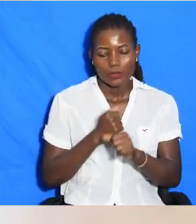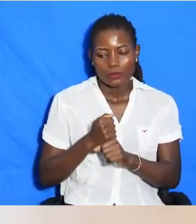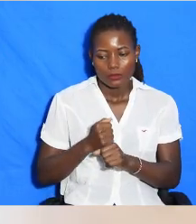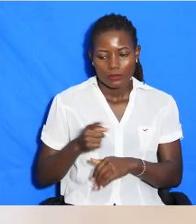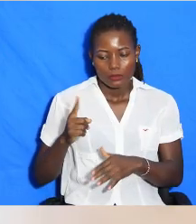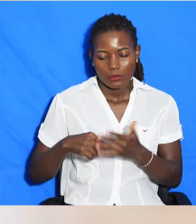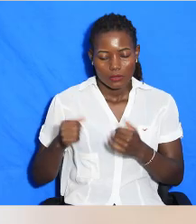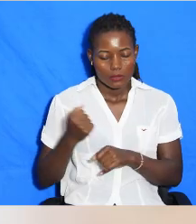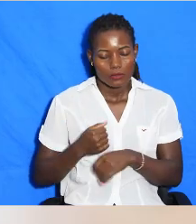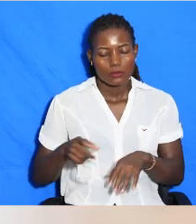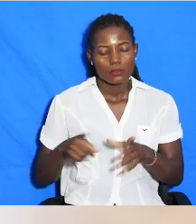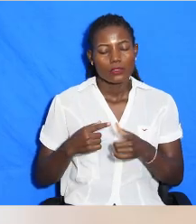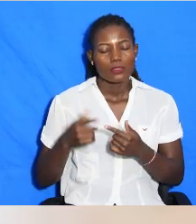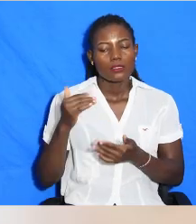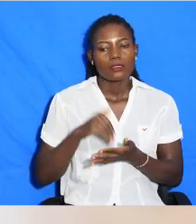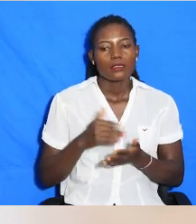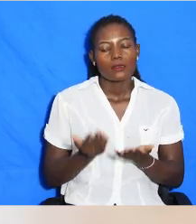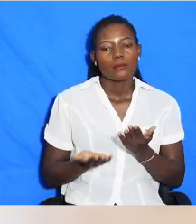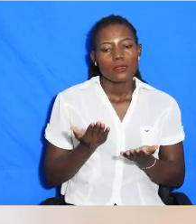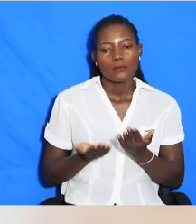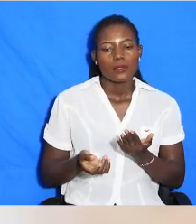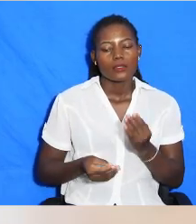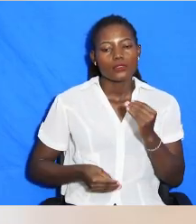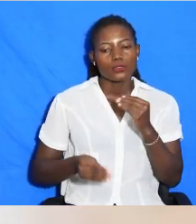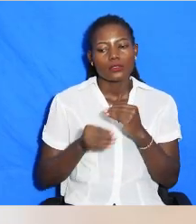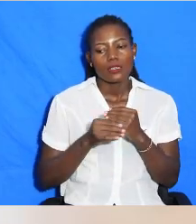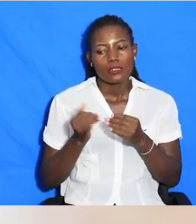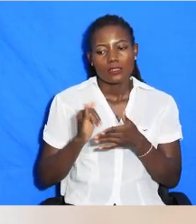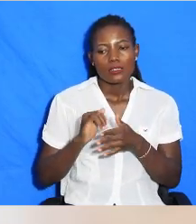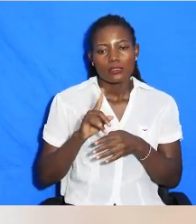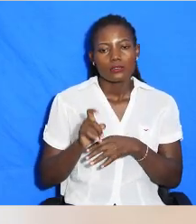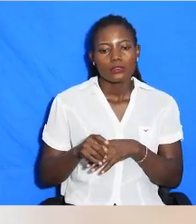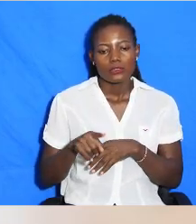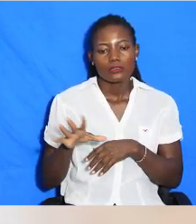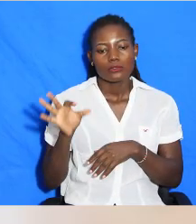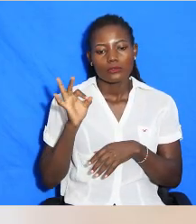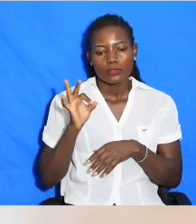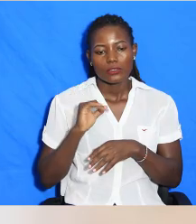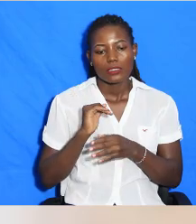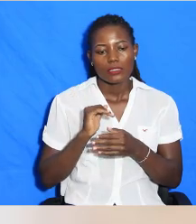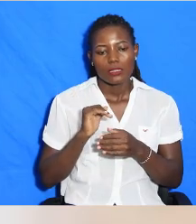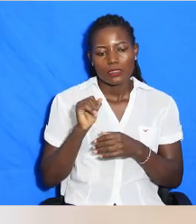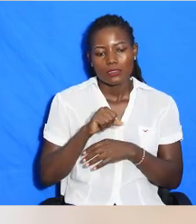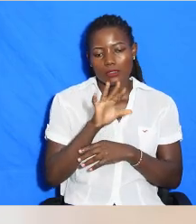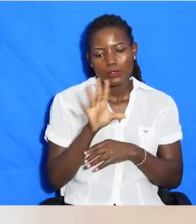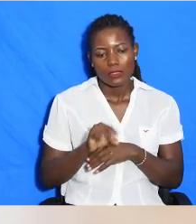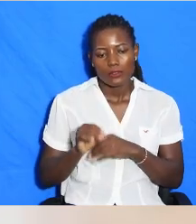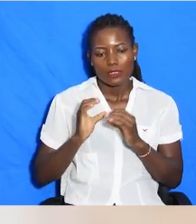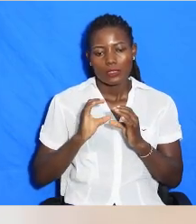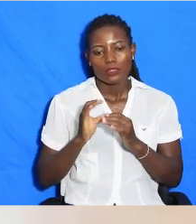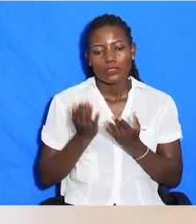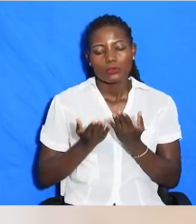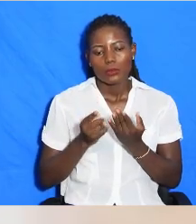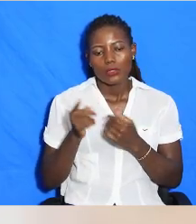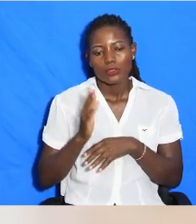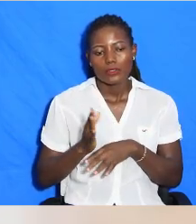again, maybe to add on that question, you've chosen a South African coach. Does it mean you didn't get a local